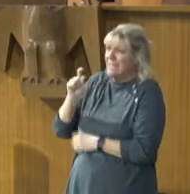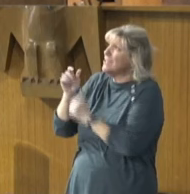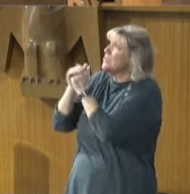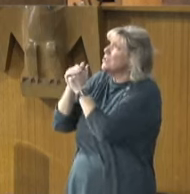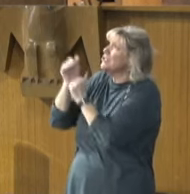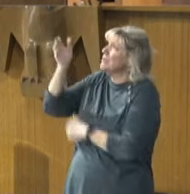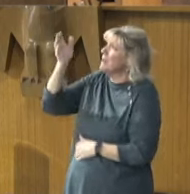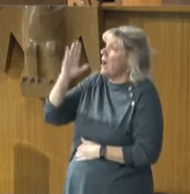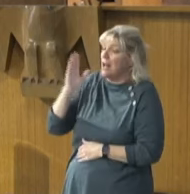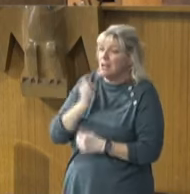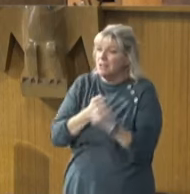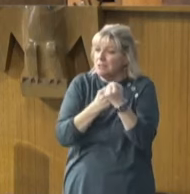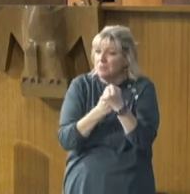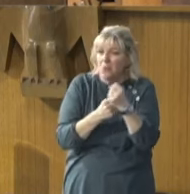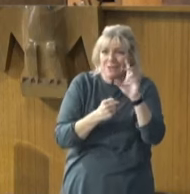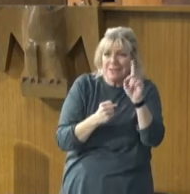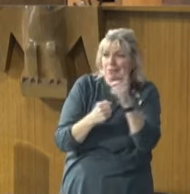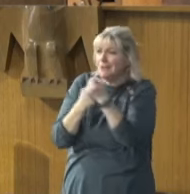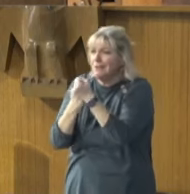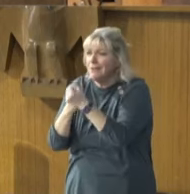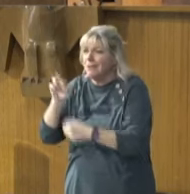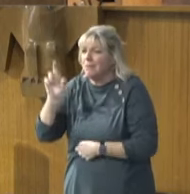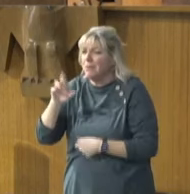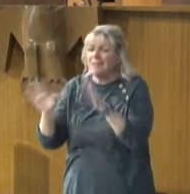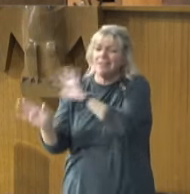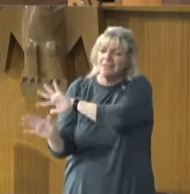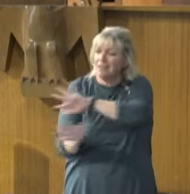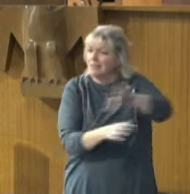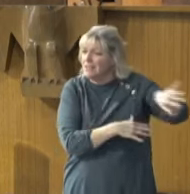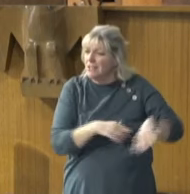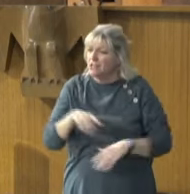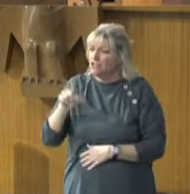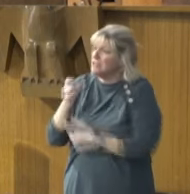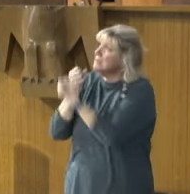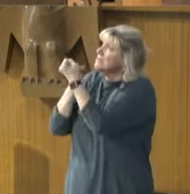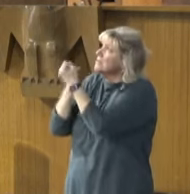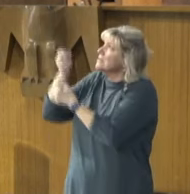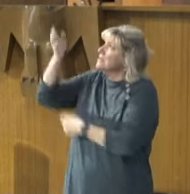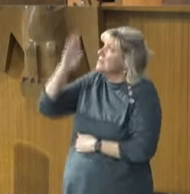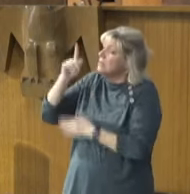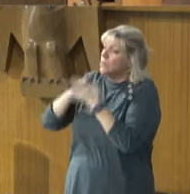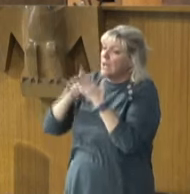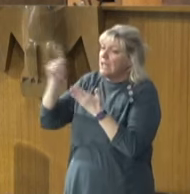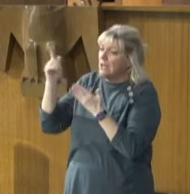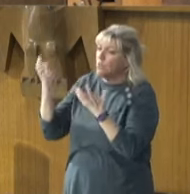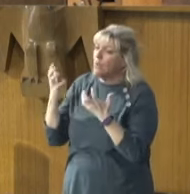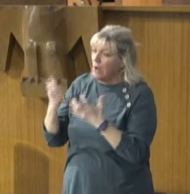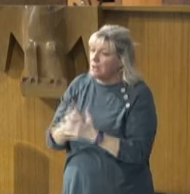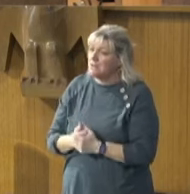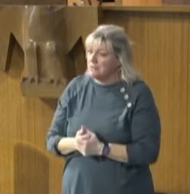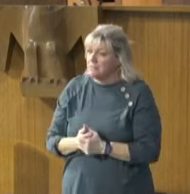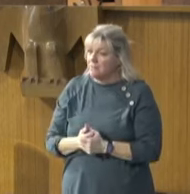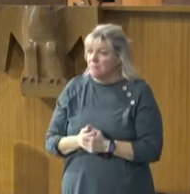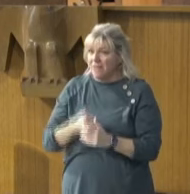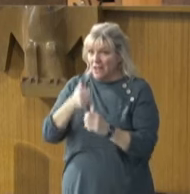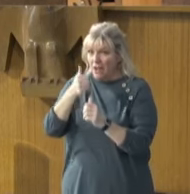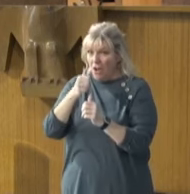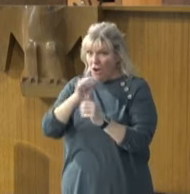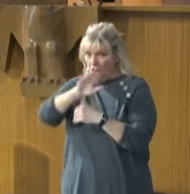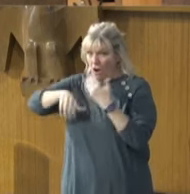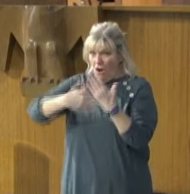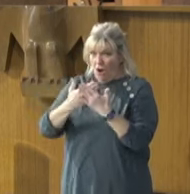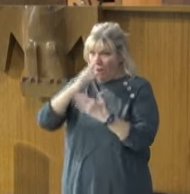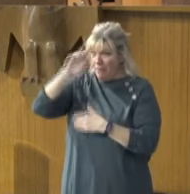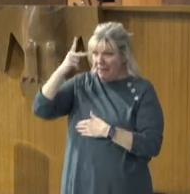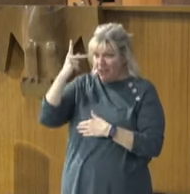as many churches in our country have become, is to believe that any one political party is without blemish and is therefore